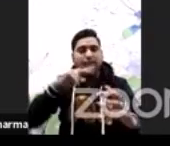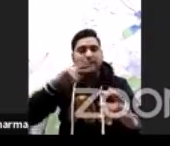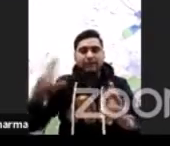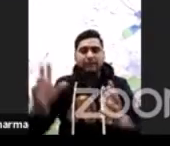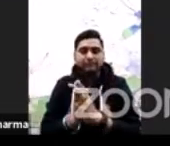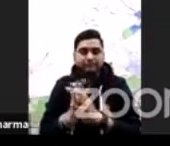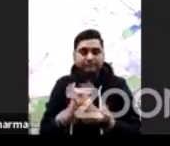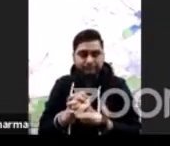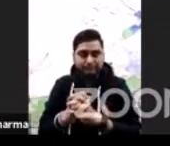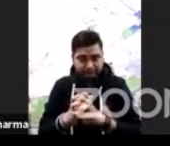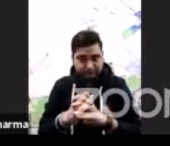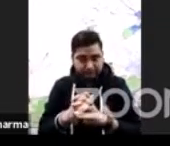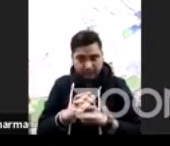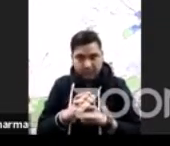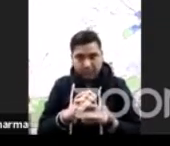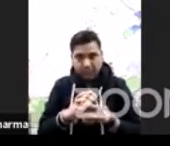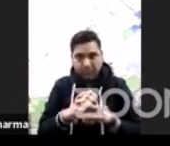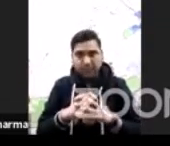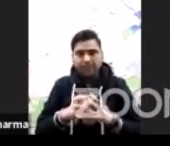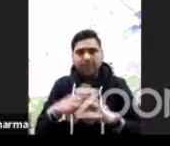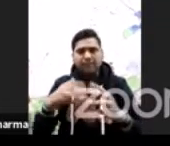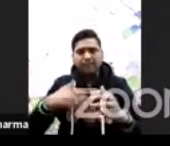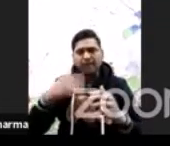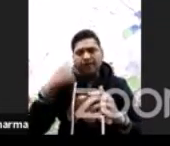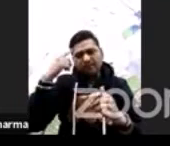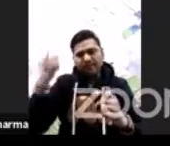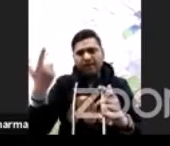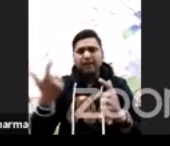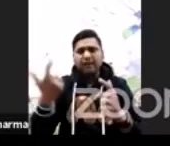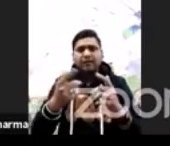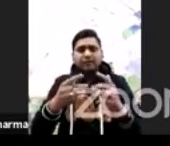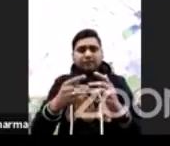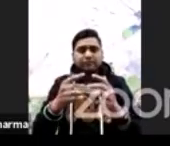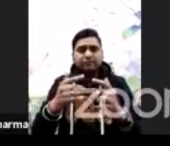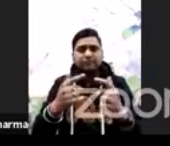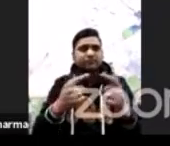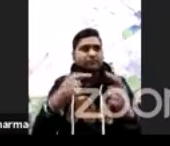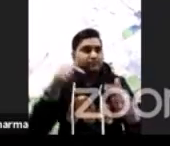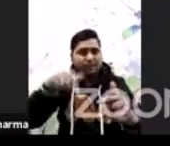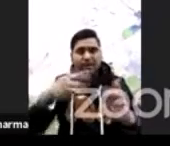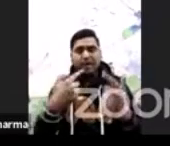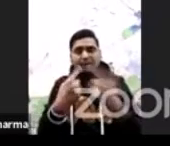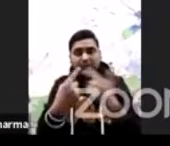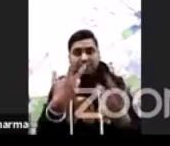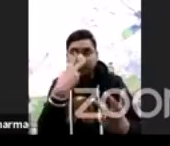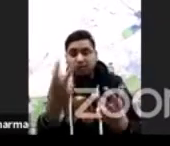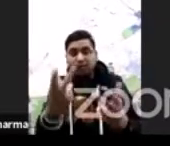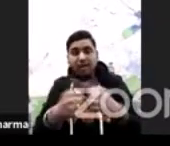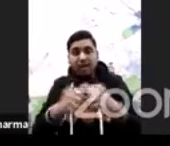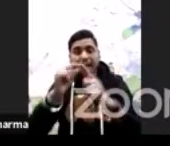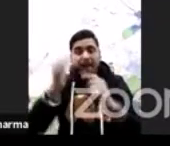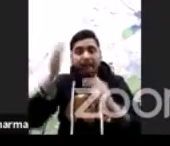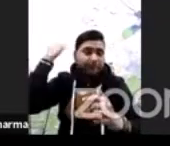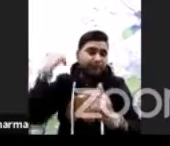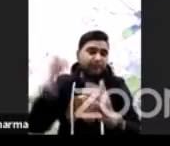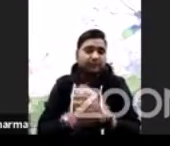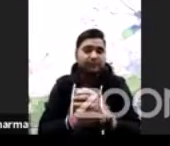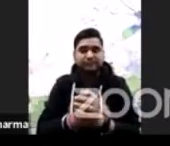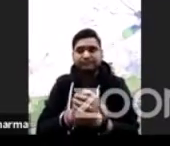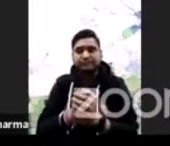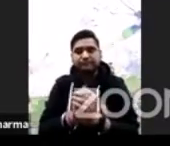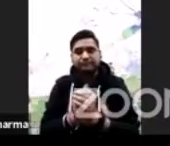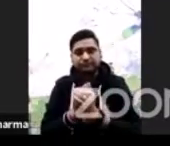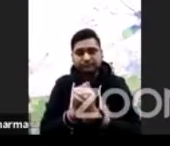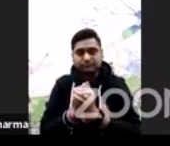Sanskrit. I was hoping at the very beginning, and maybe we can do it even now, a special song for this app,